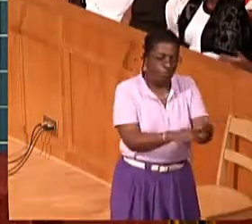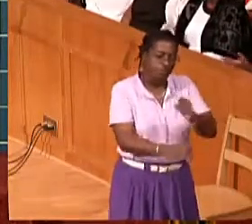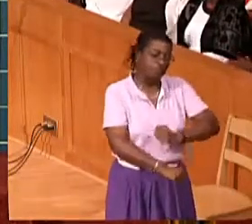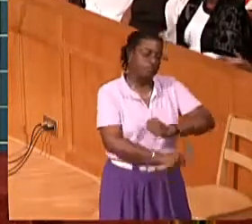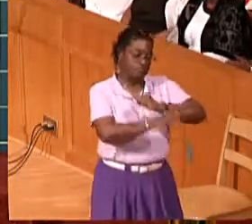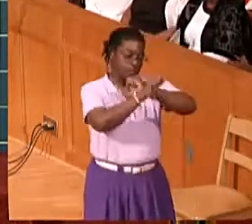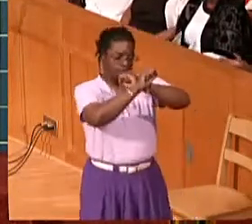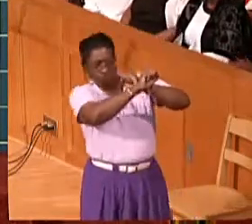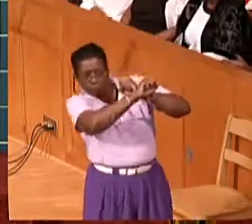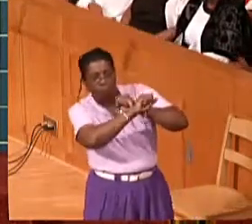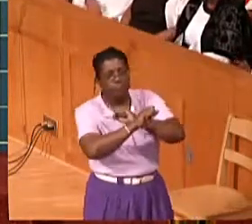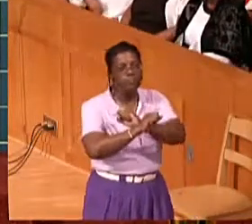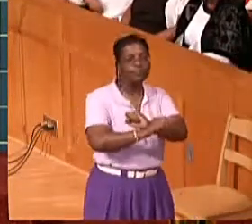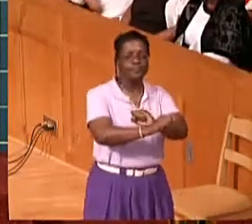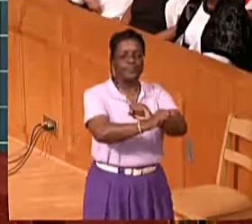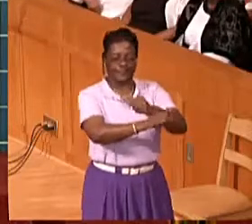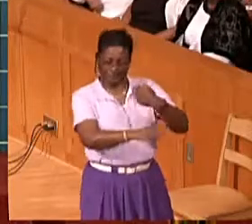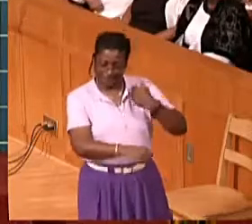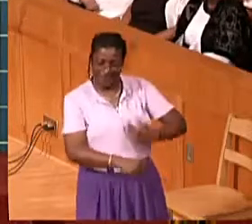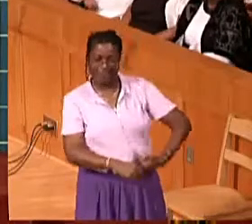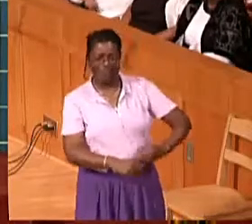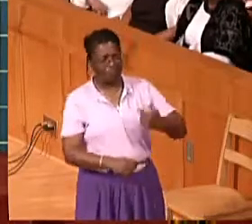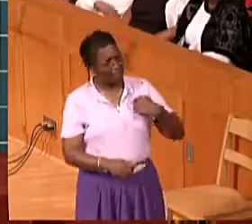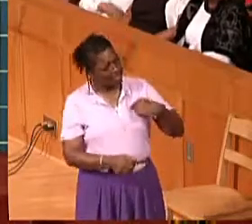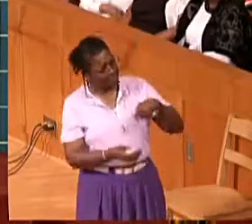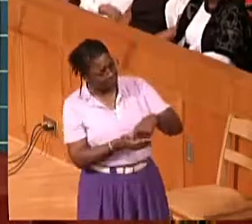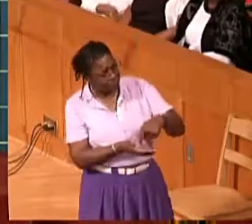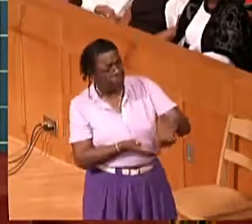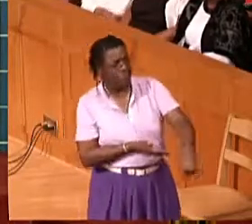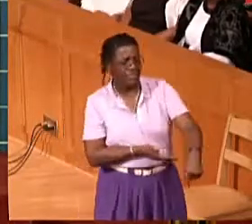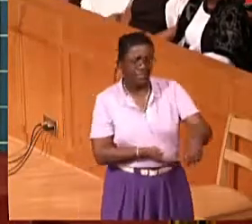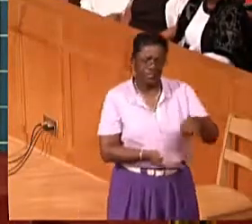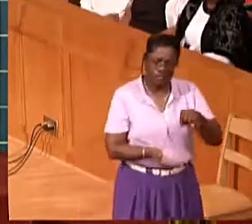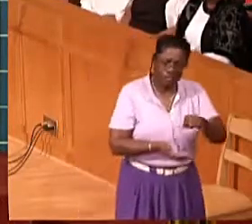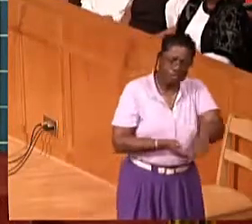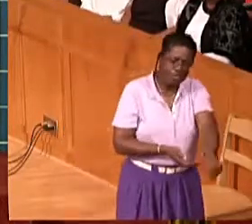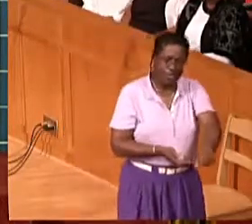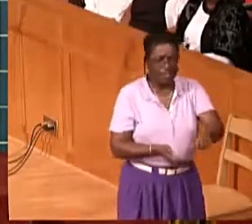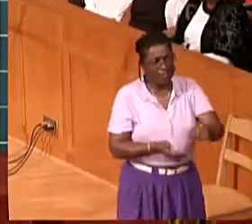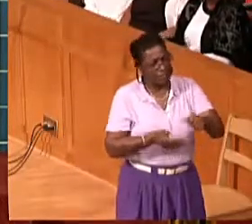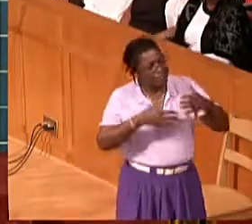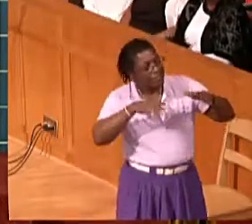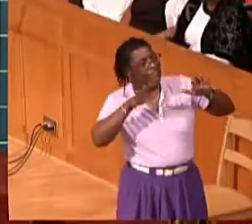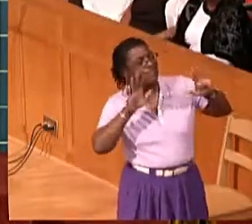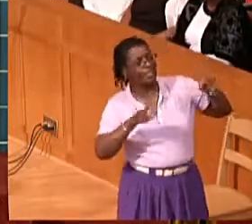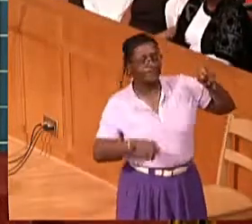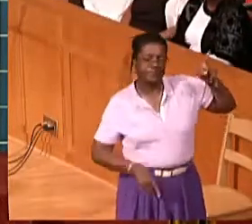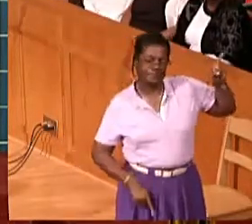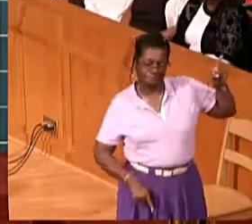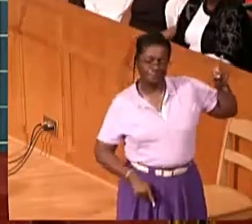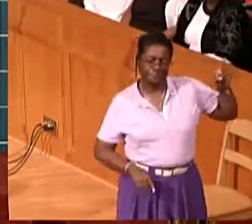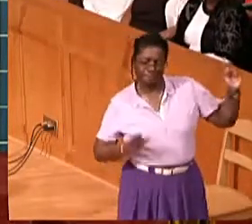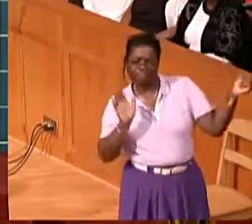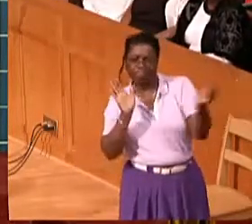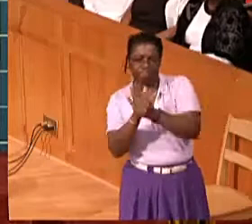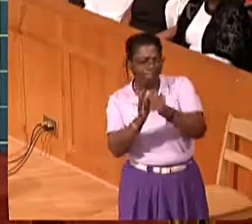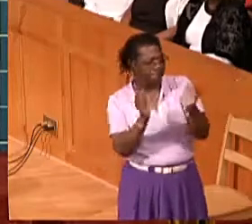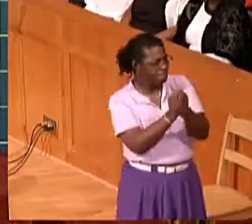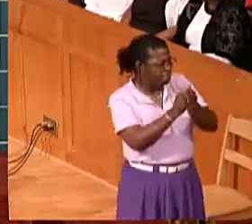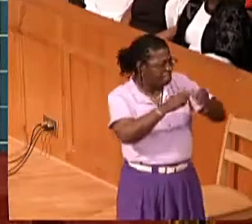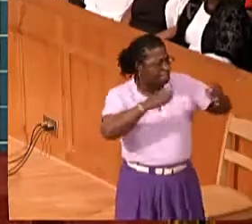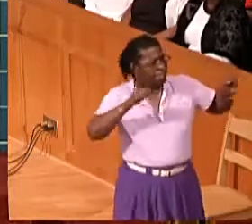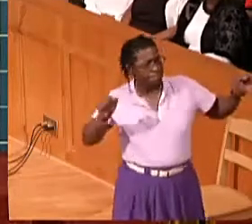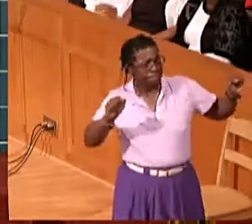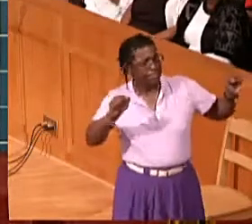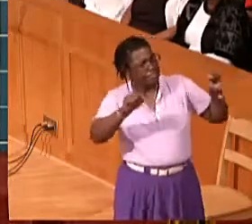The one who bought me, I was bought with a price. Anybody know what I'm talking about? He paid for me on a hill. That's the